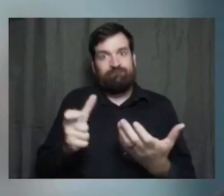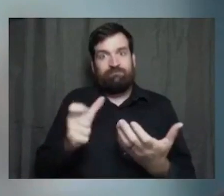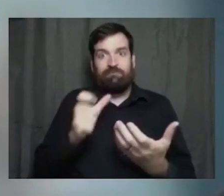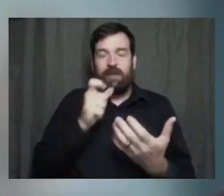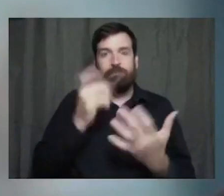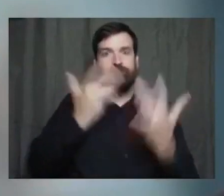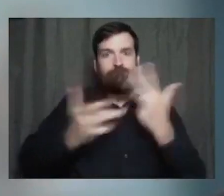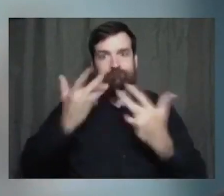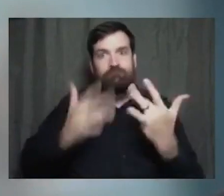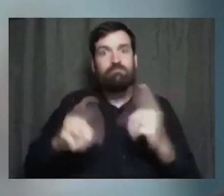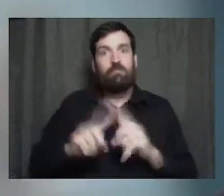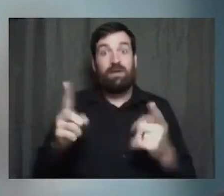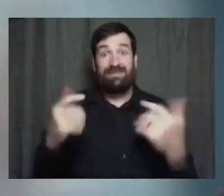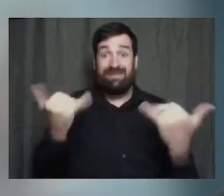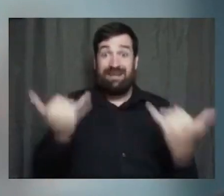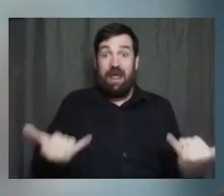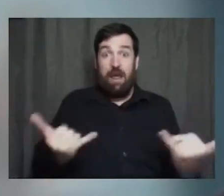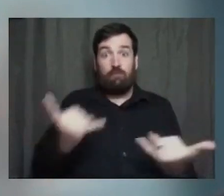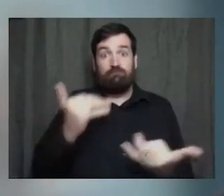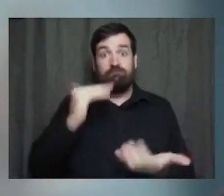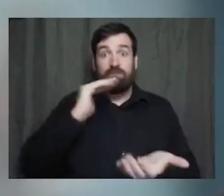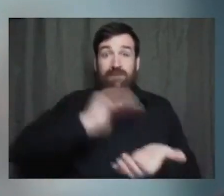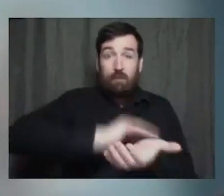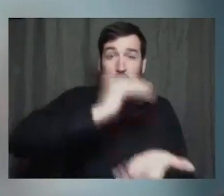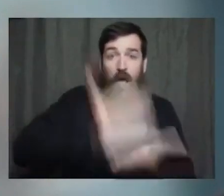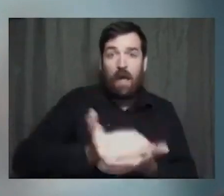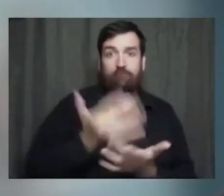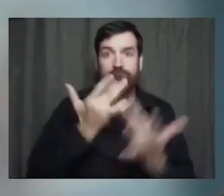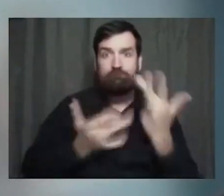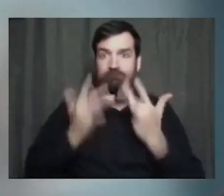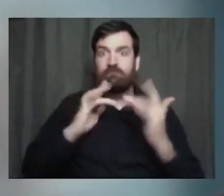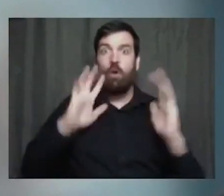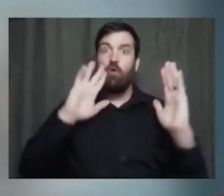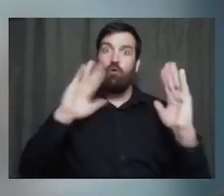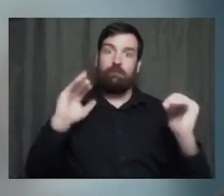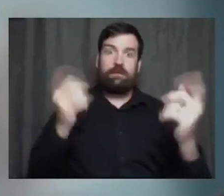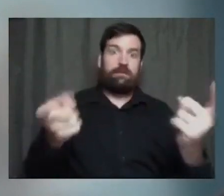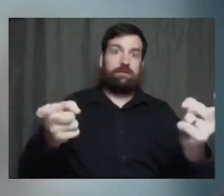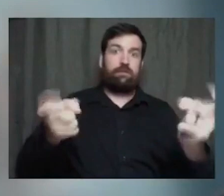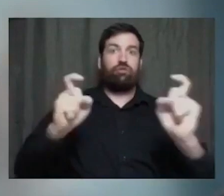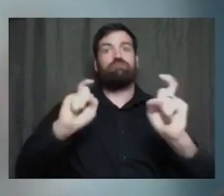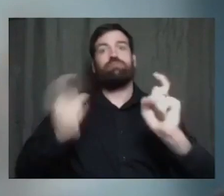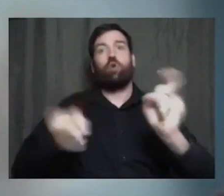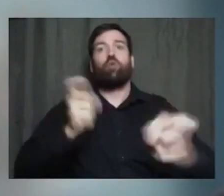critical. So we're hoping that we'll get donors in the door and we won't have to